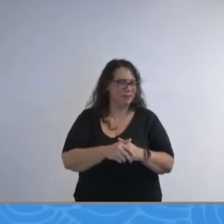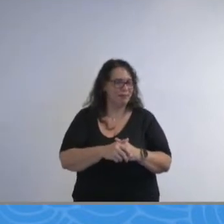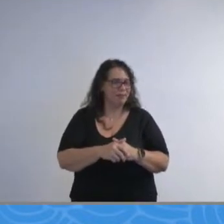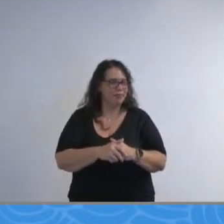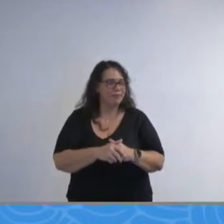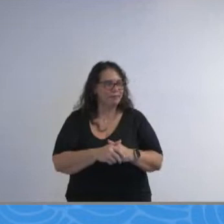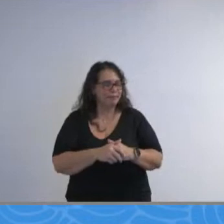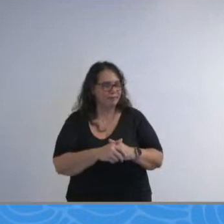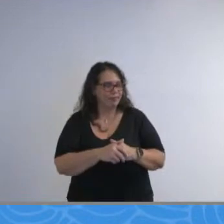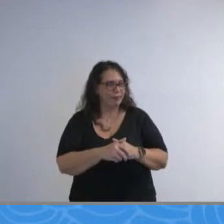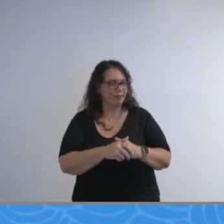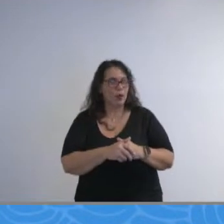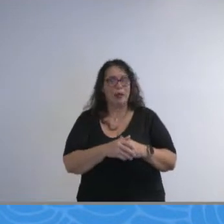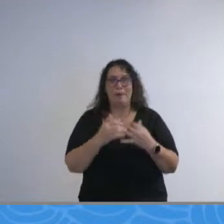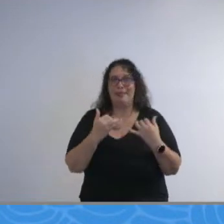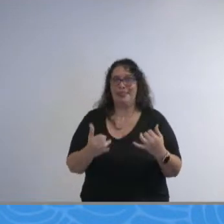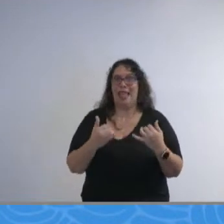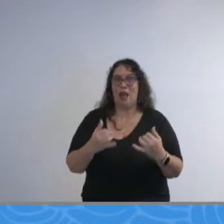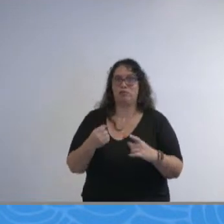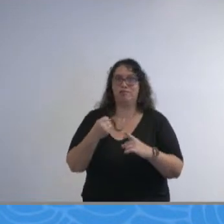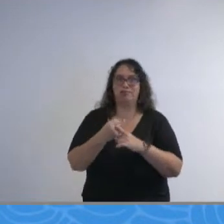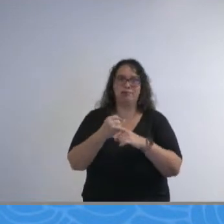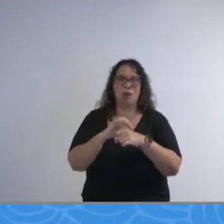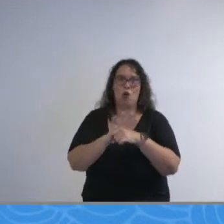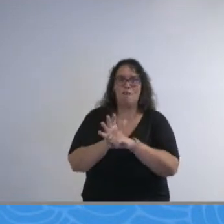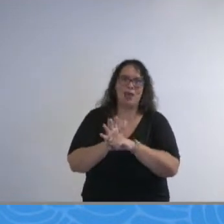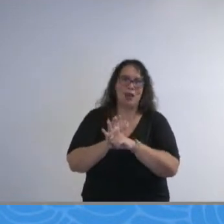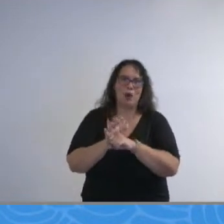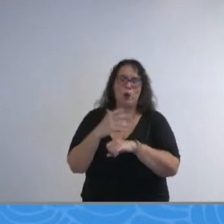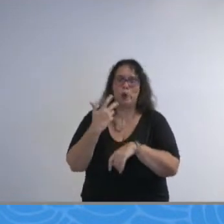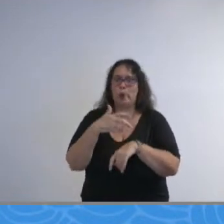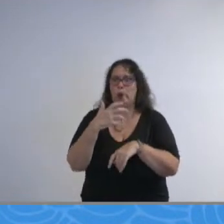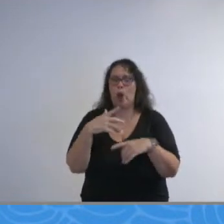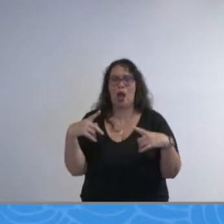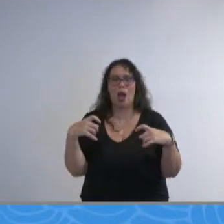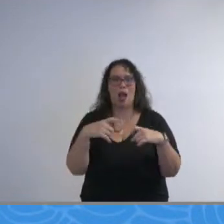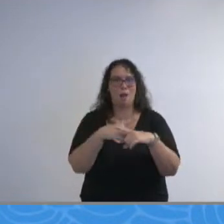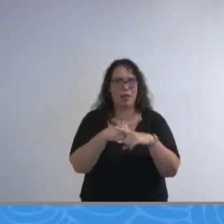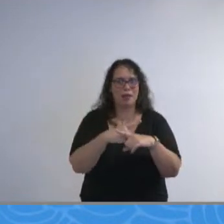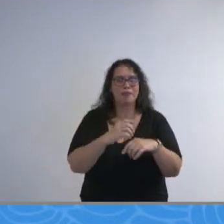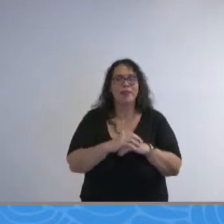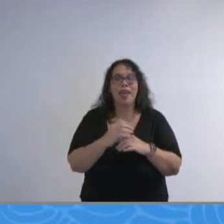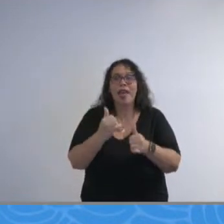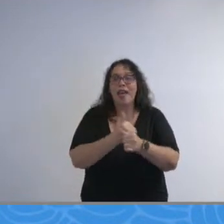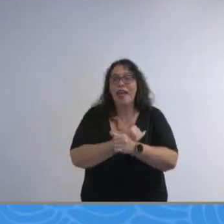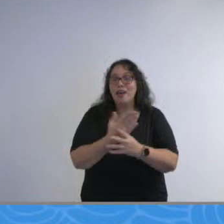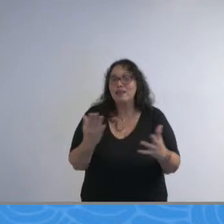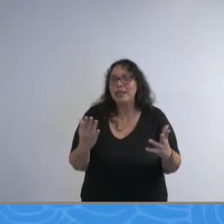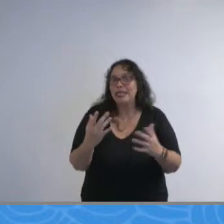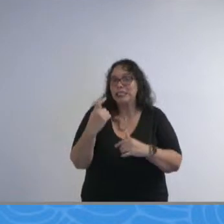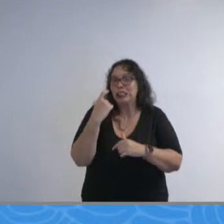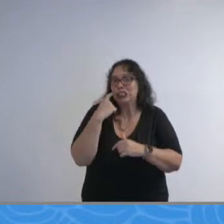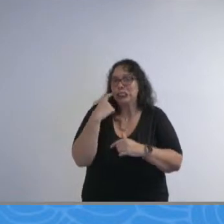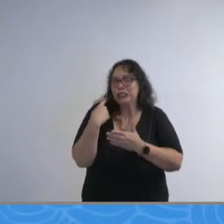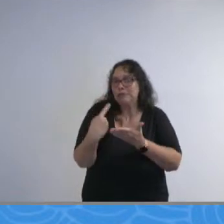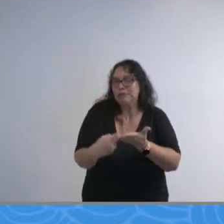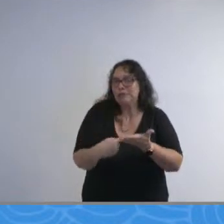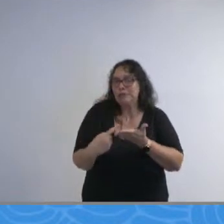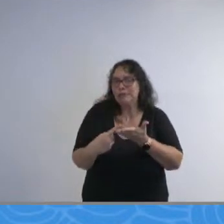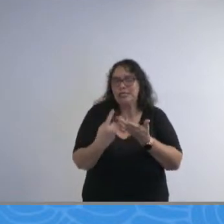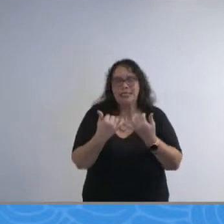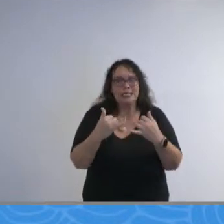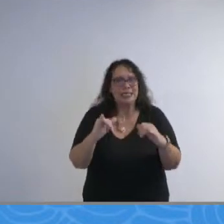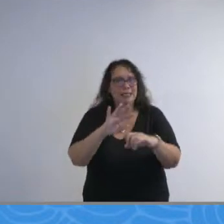Okay, so COVID. Oh, it gets complicated. Everything that I've talked about is still in